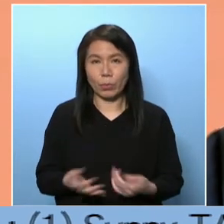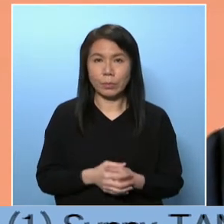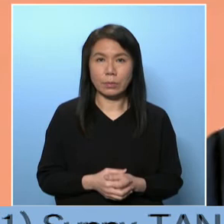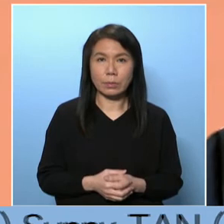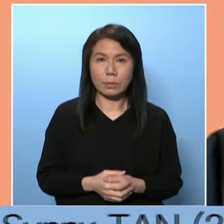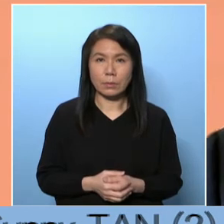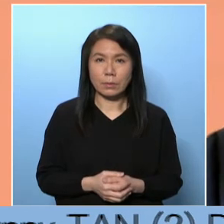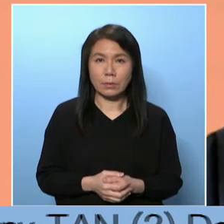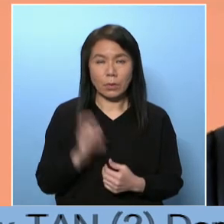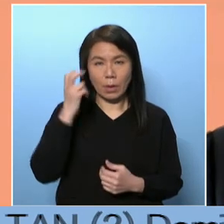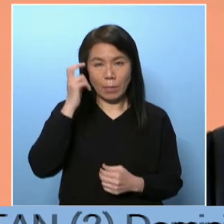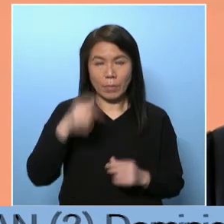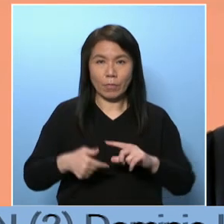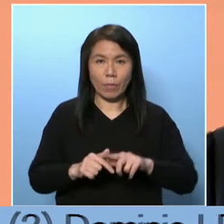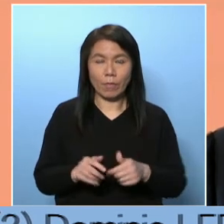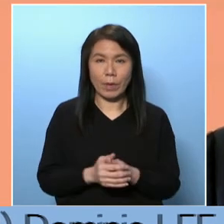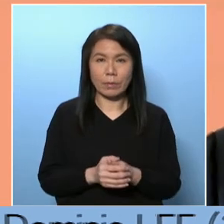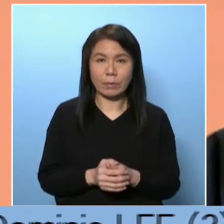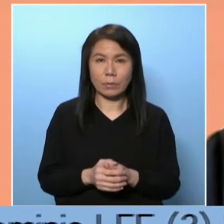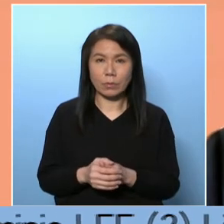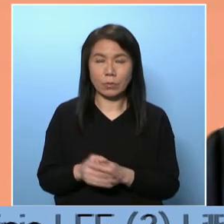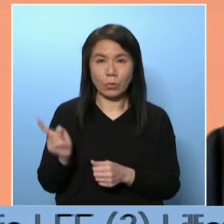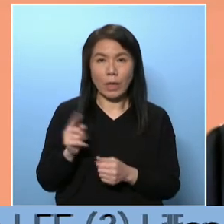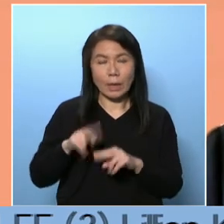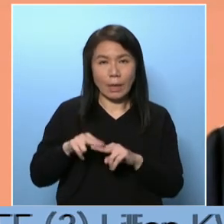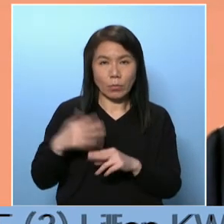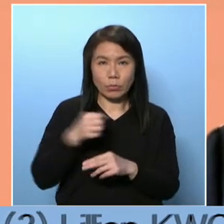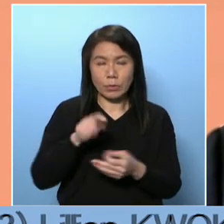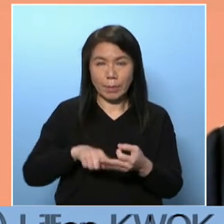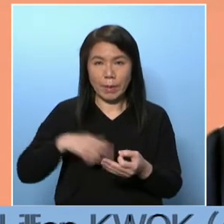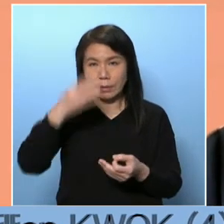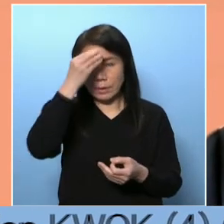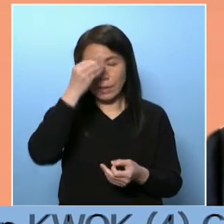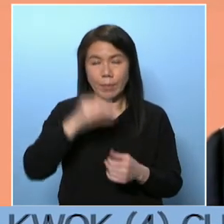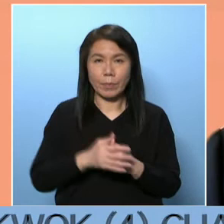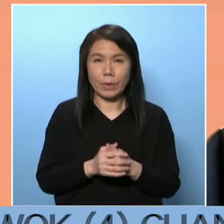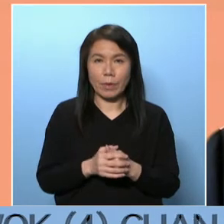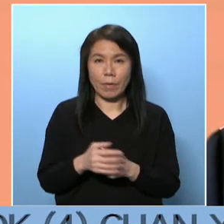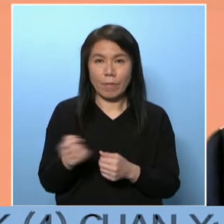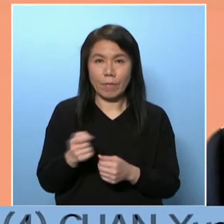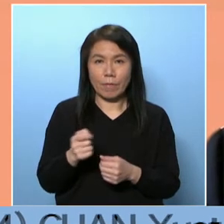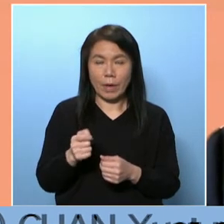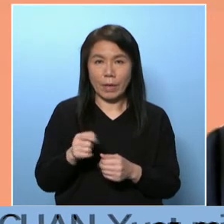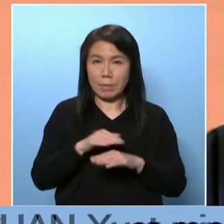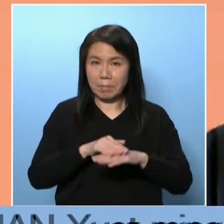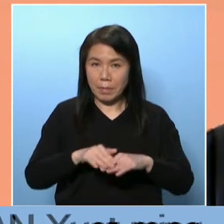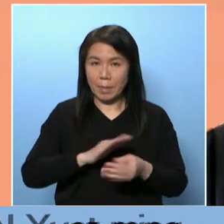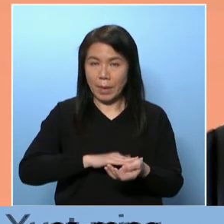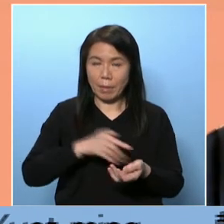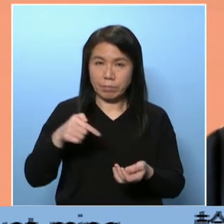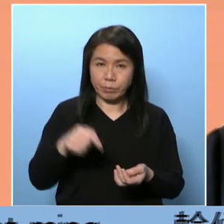situation, whatever plans we may have will just be castle in the